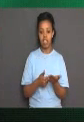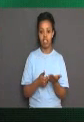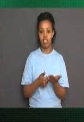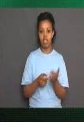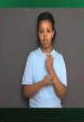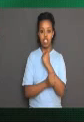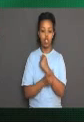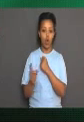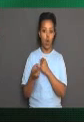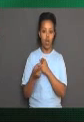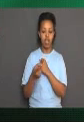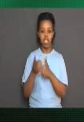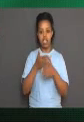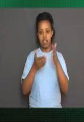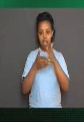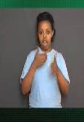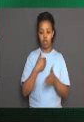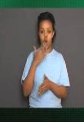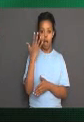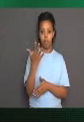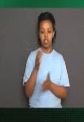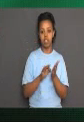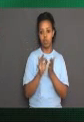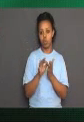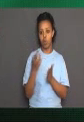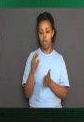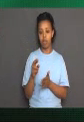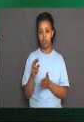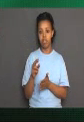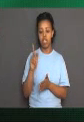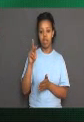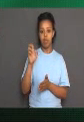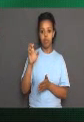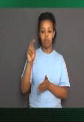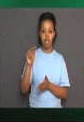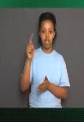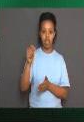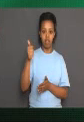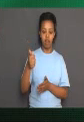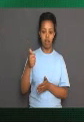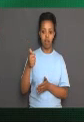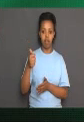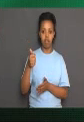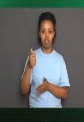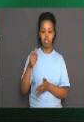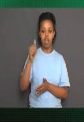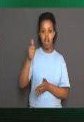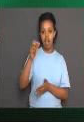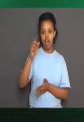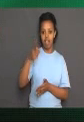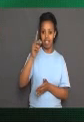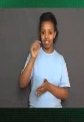of a limb with 5 digits, or pentadactyl limb, evolved just